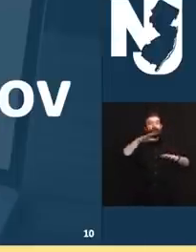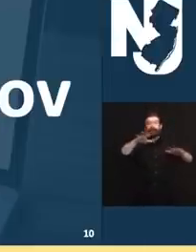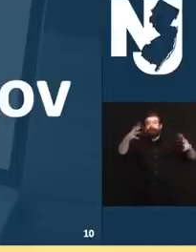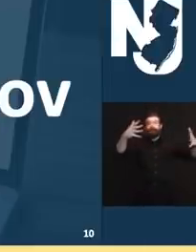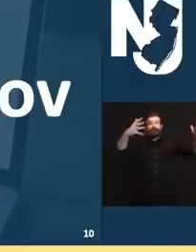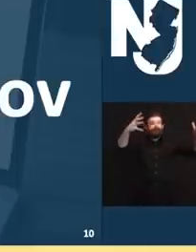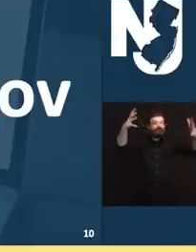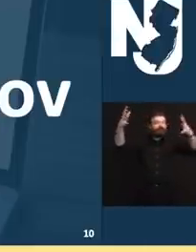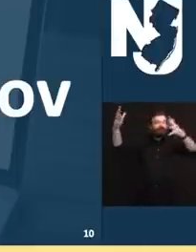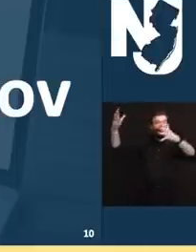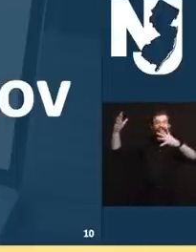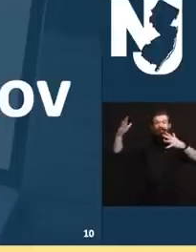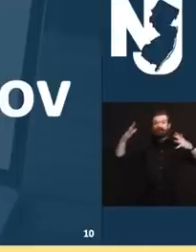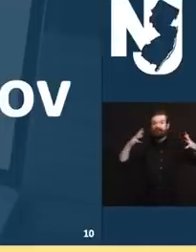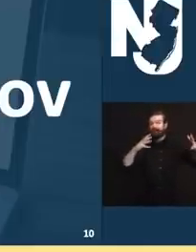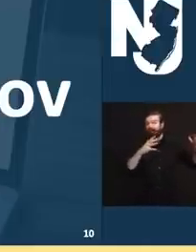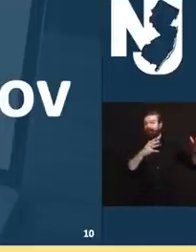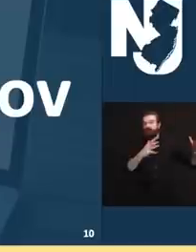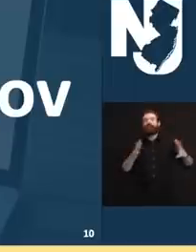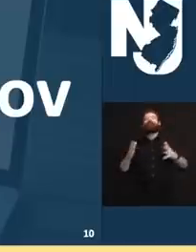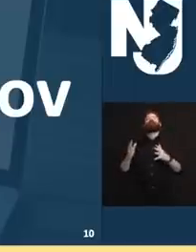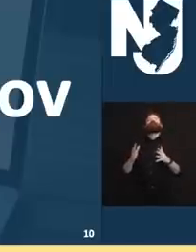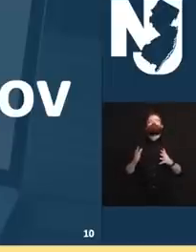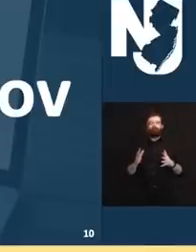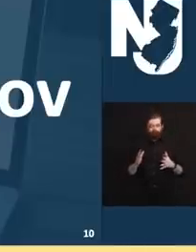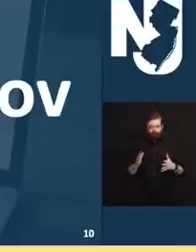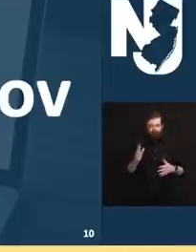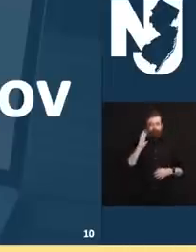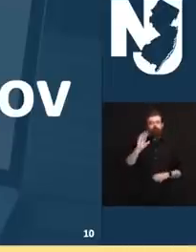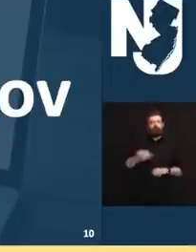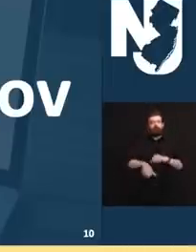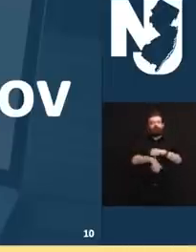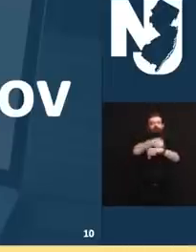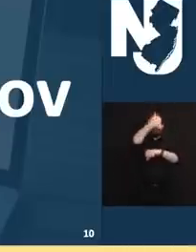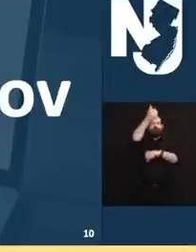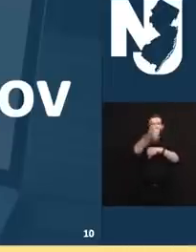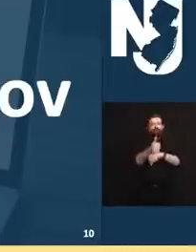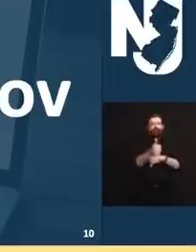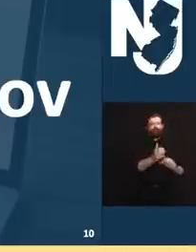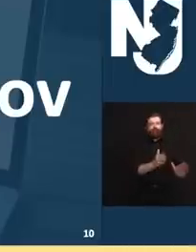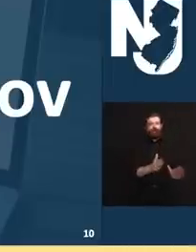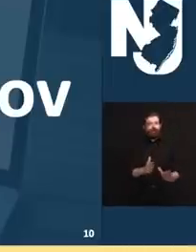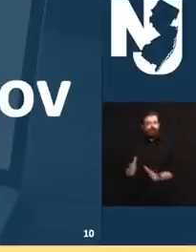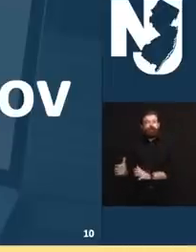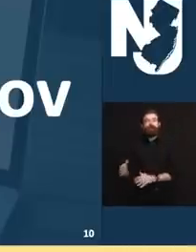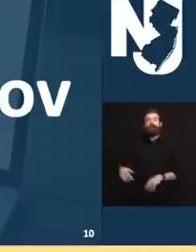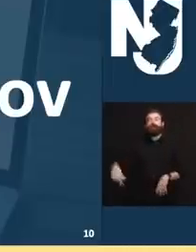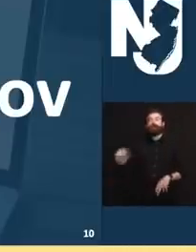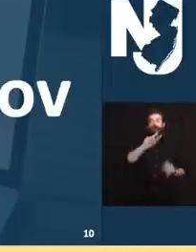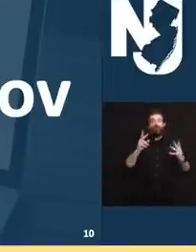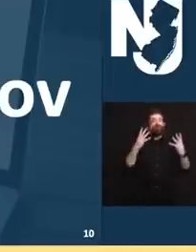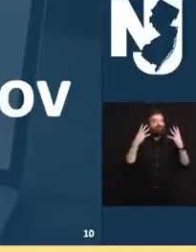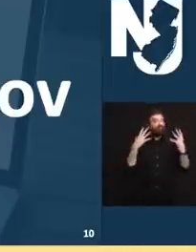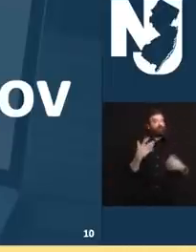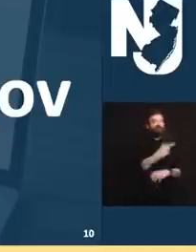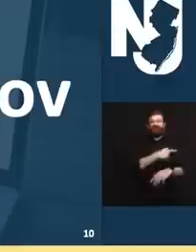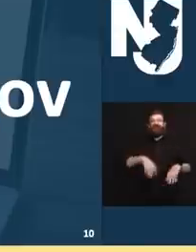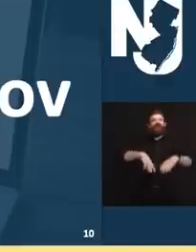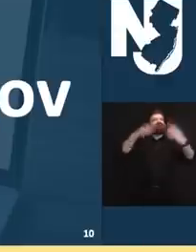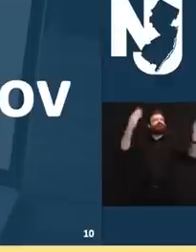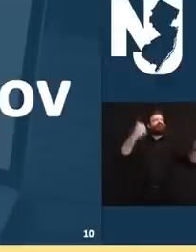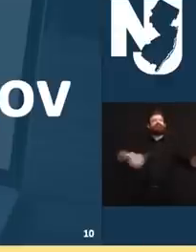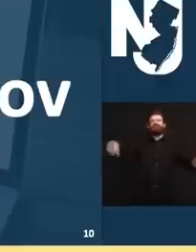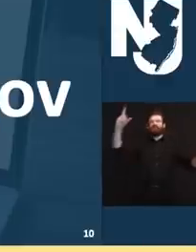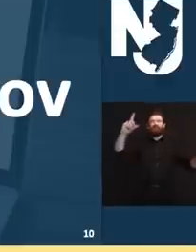groups who wishes to be vaccinated. We will be ready, and we hope you will be as well. Getting ourselves to the